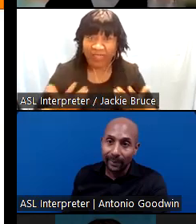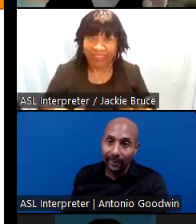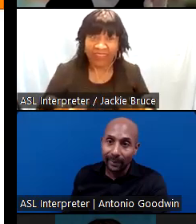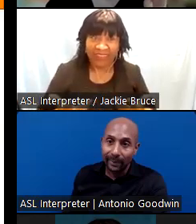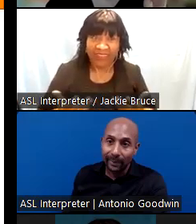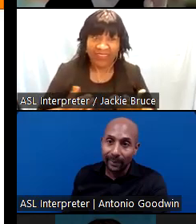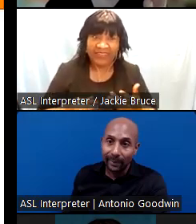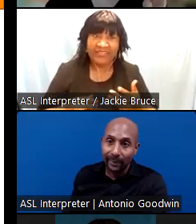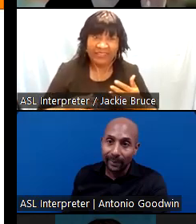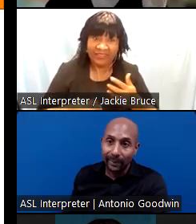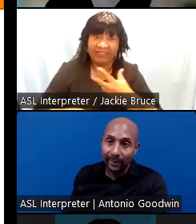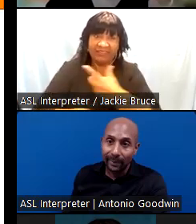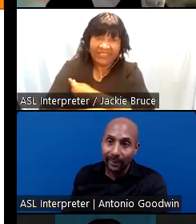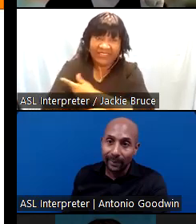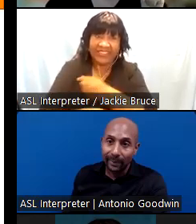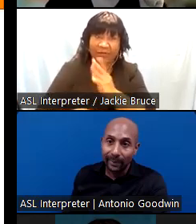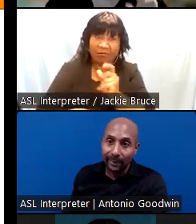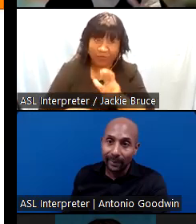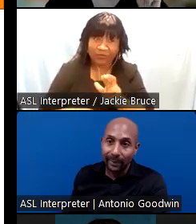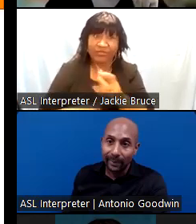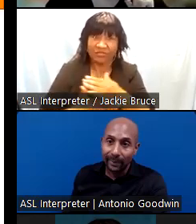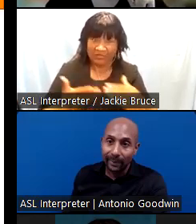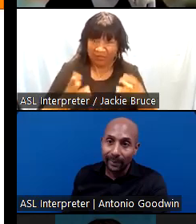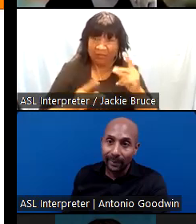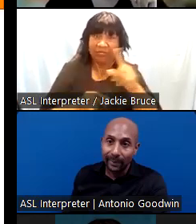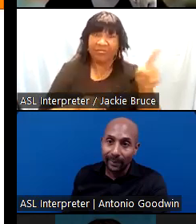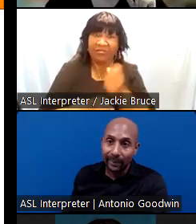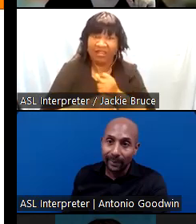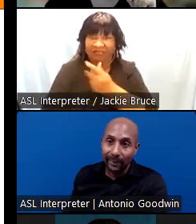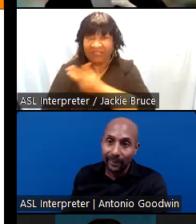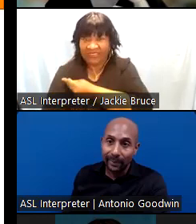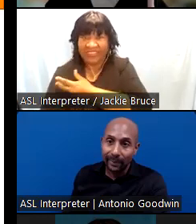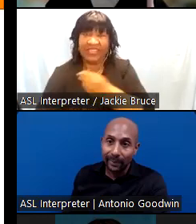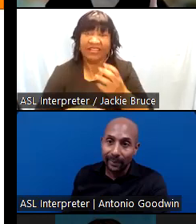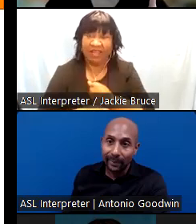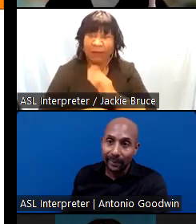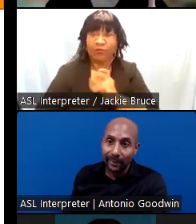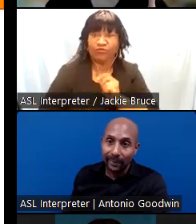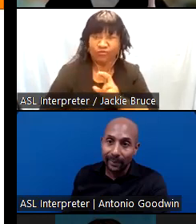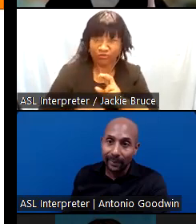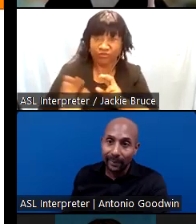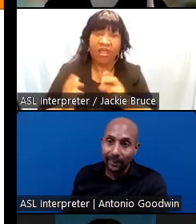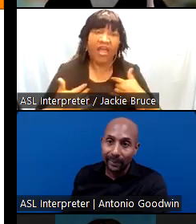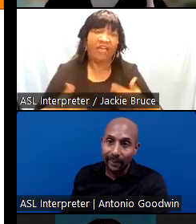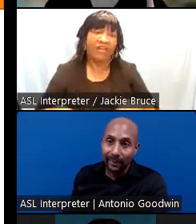is vaccinated and boosted and has gotten COVID. They're kind of two in the same. So I've already talked about